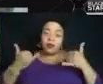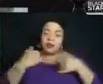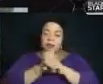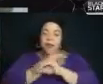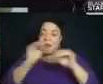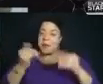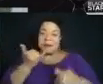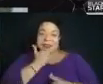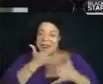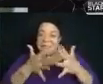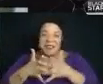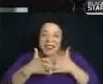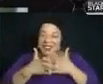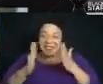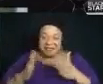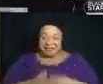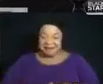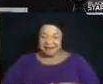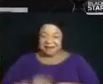again in America.